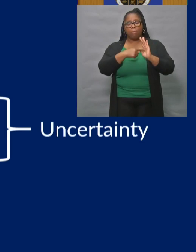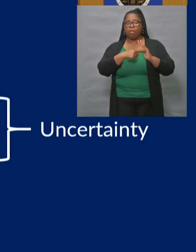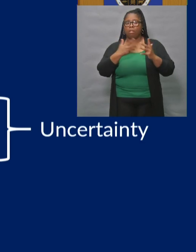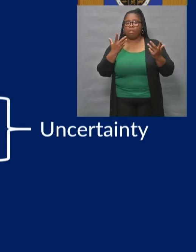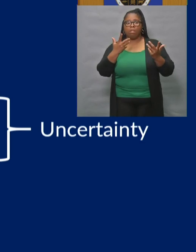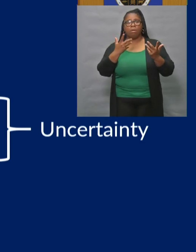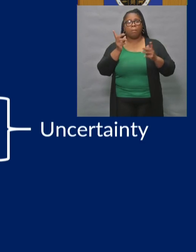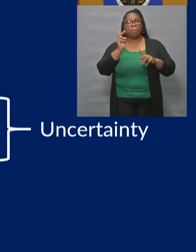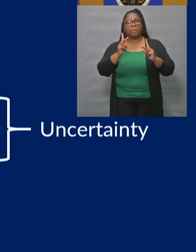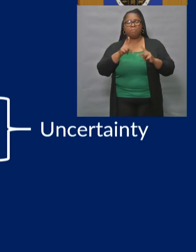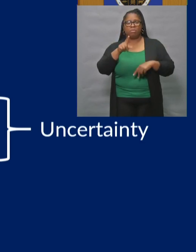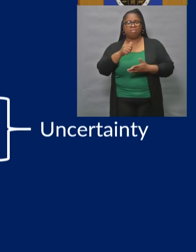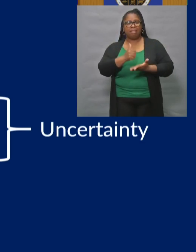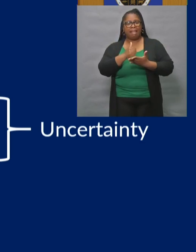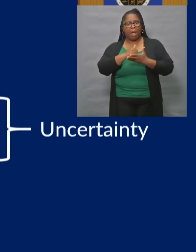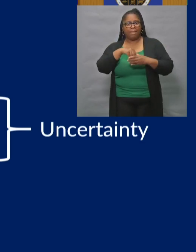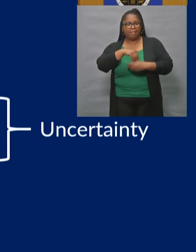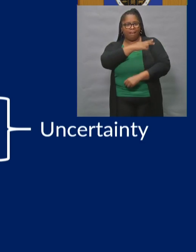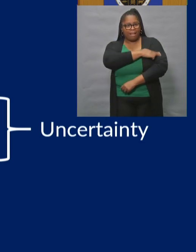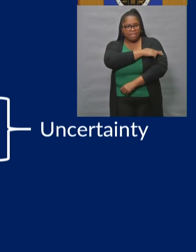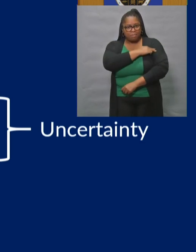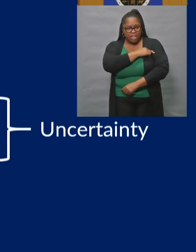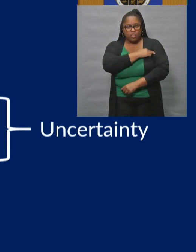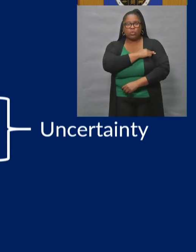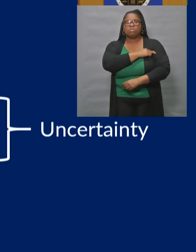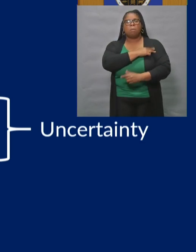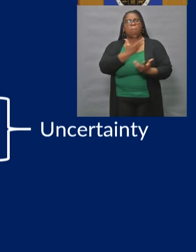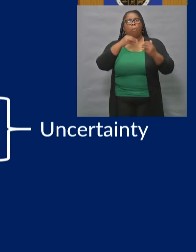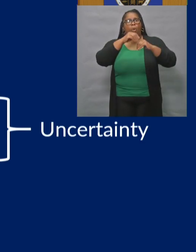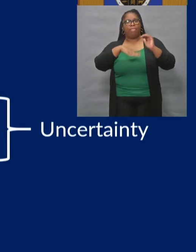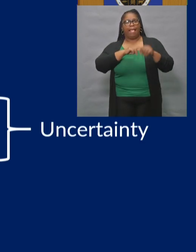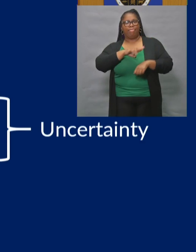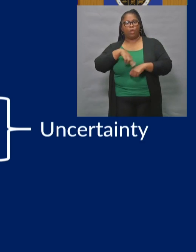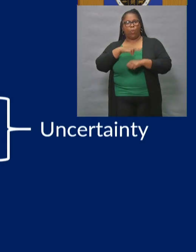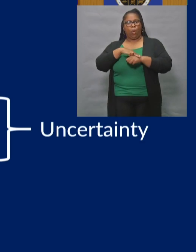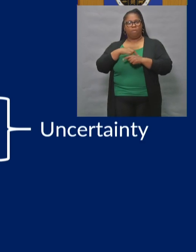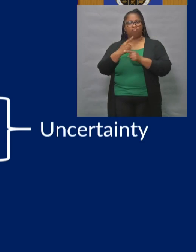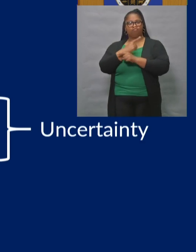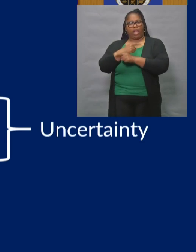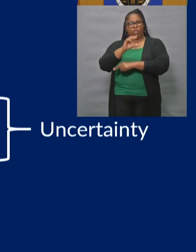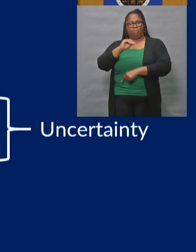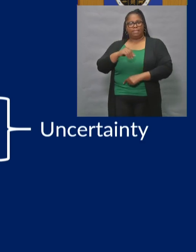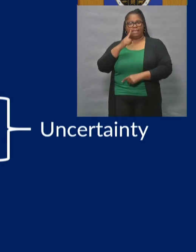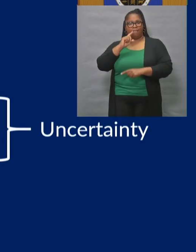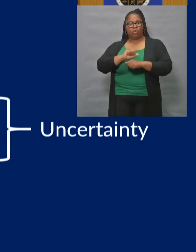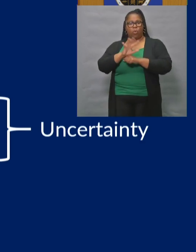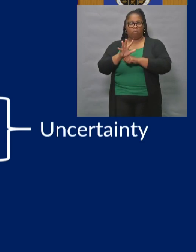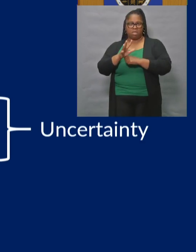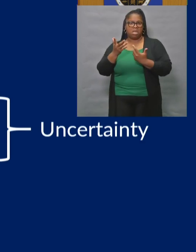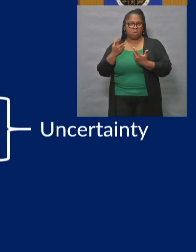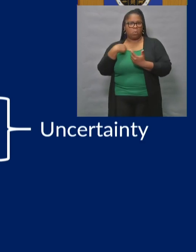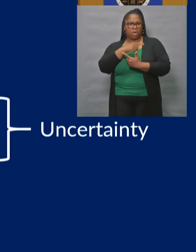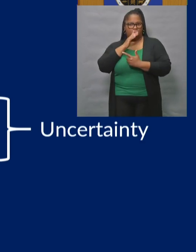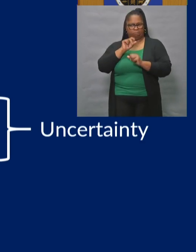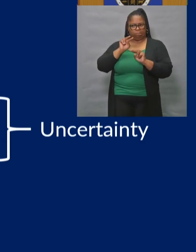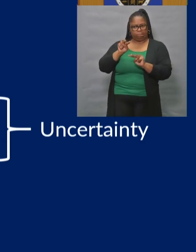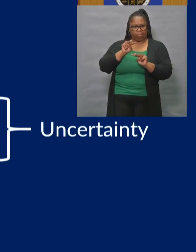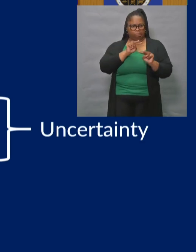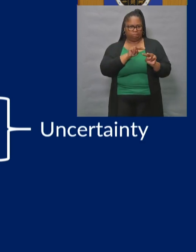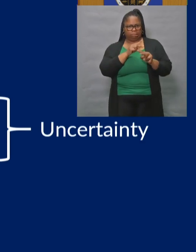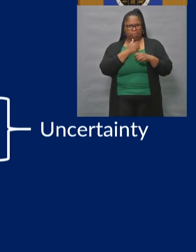that come to be cared for within hospitals that's above the normal rate of hospitalization for COVID-19 patients. And we'll continue to watch those